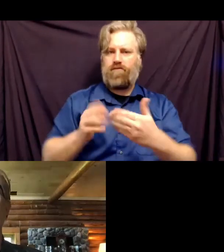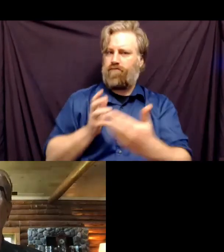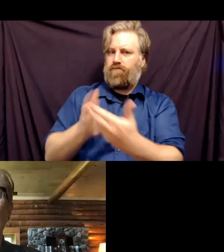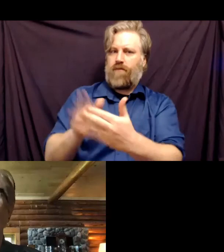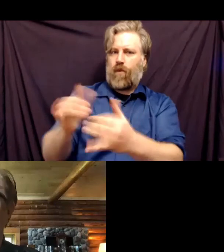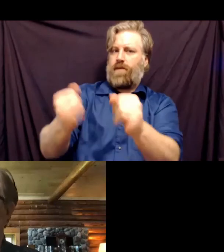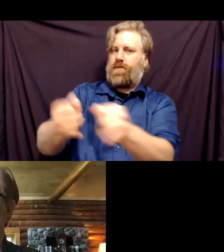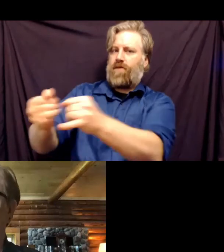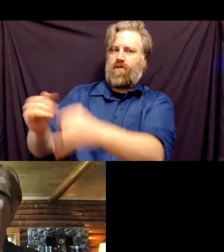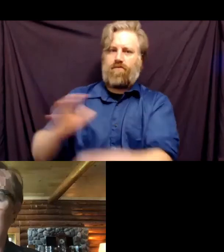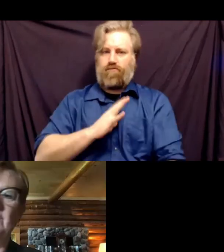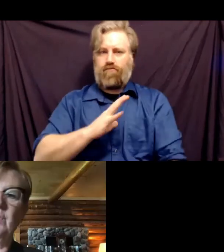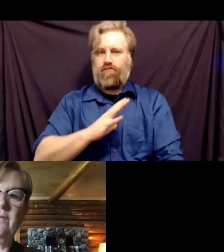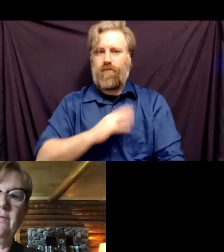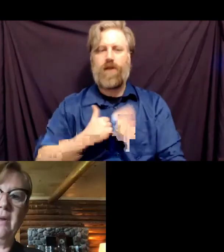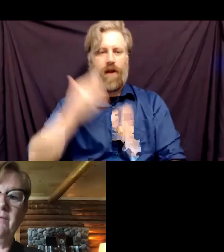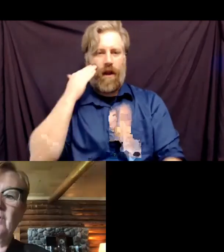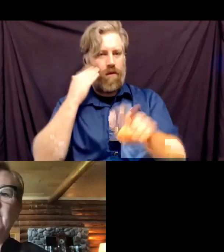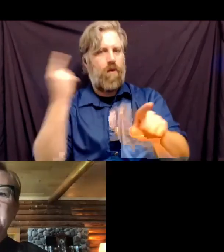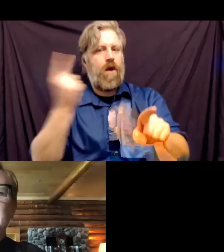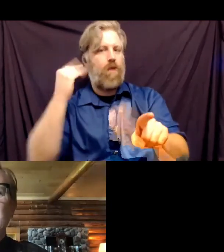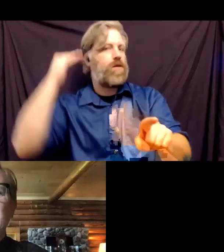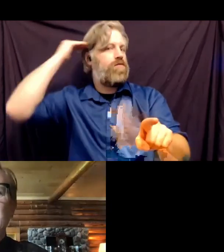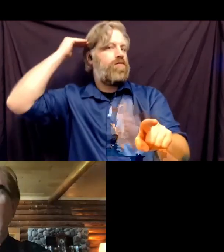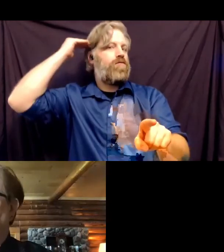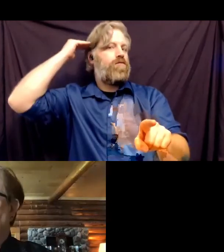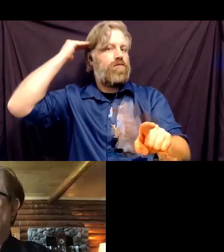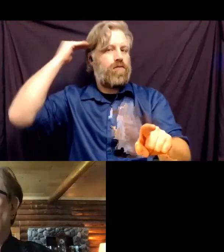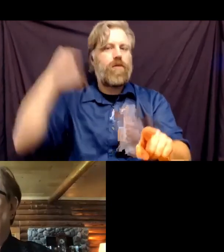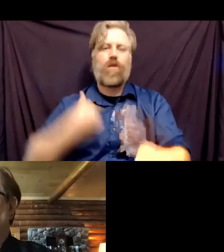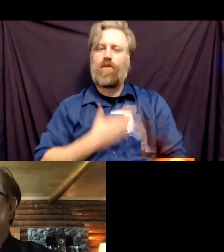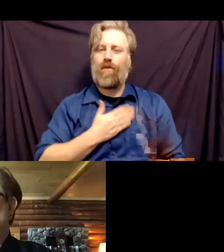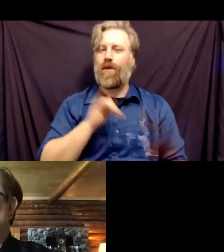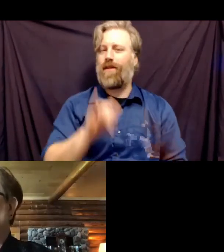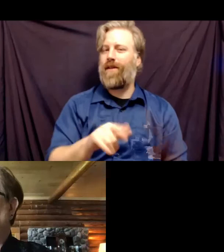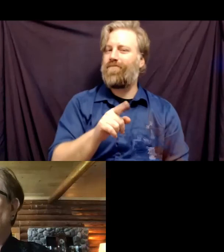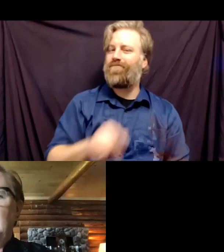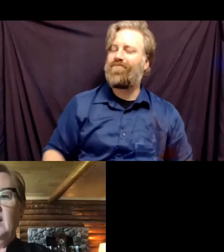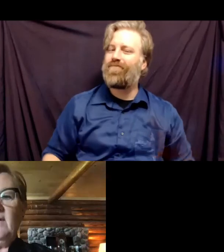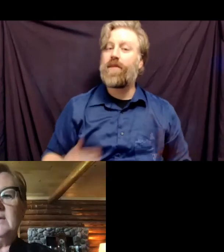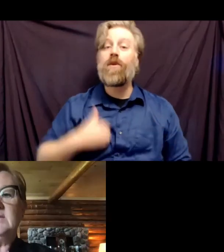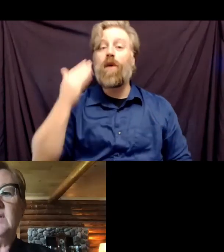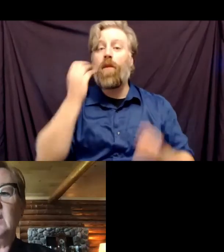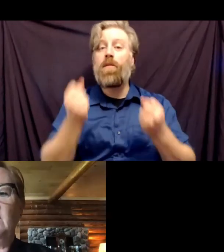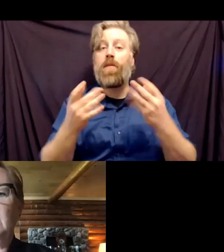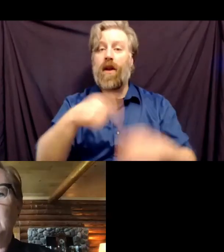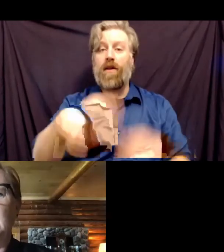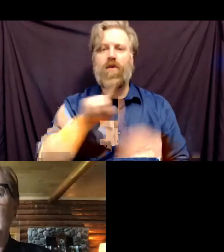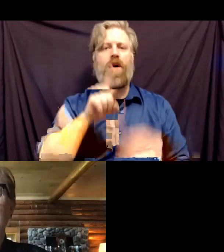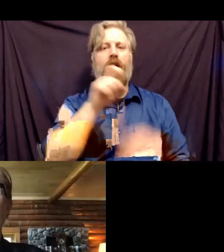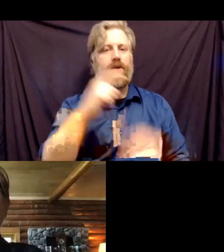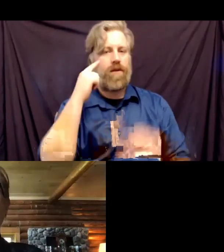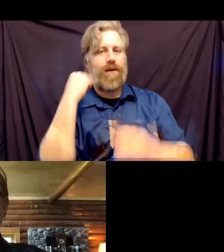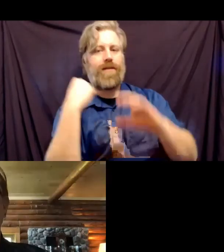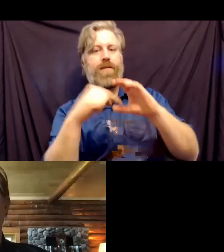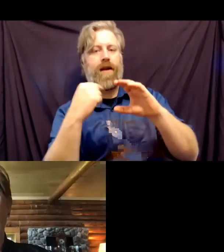always been very sensitive to, and we've been very appreciative of that. So I know a number of you have asked for the email. Katie